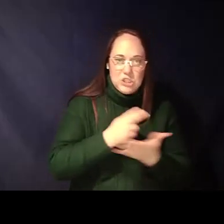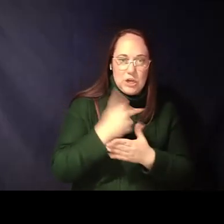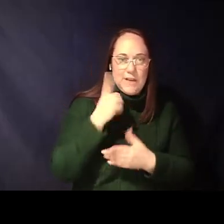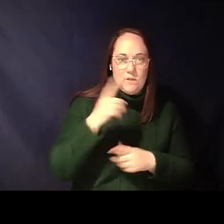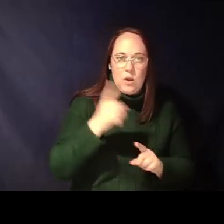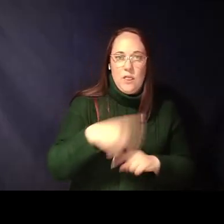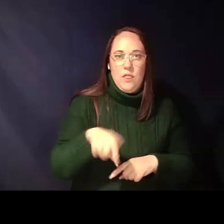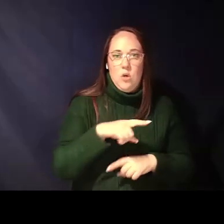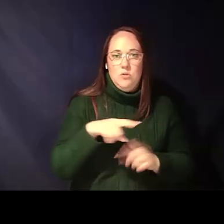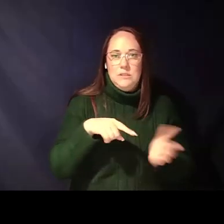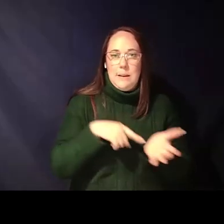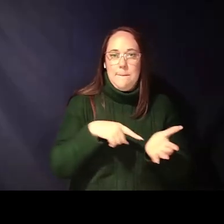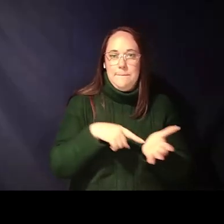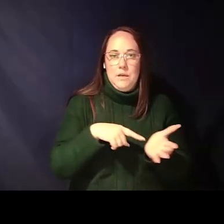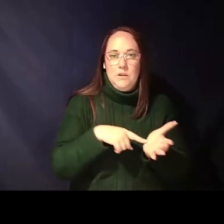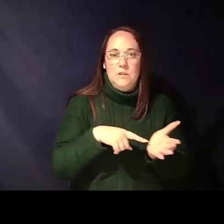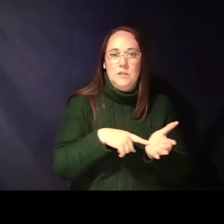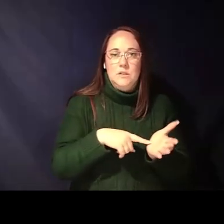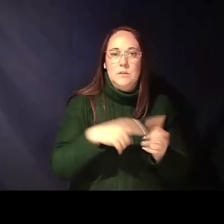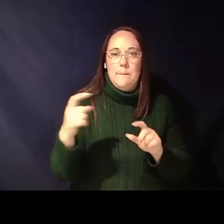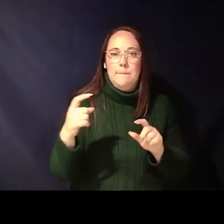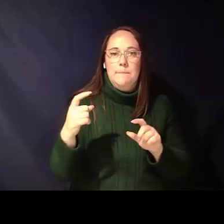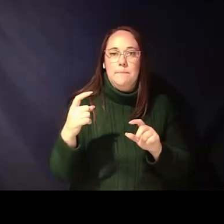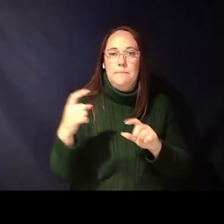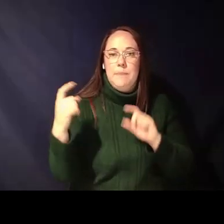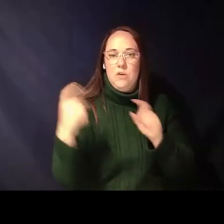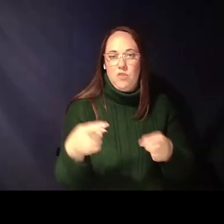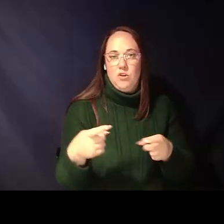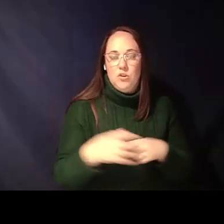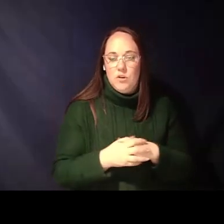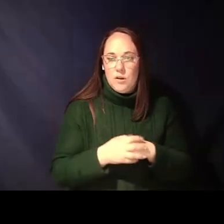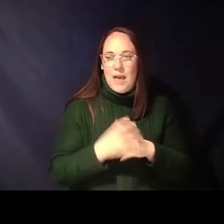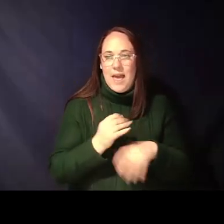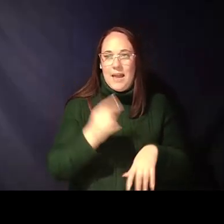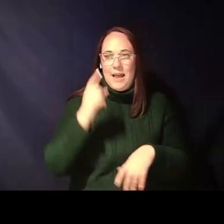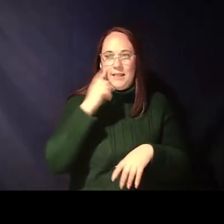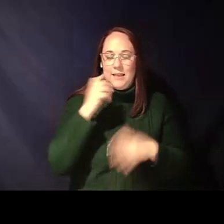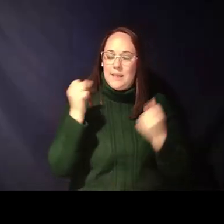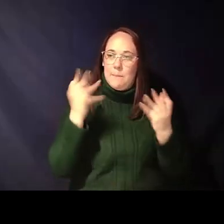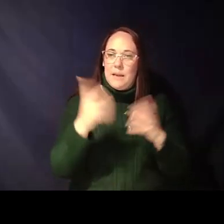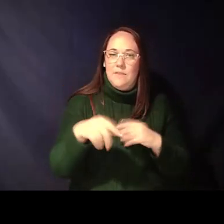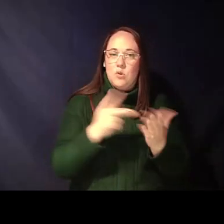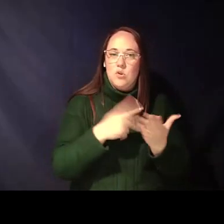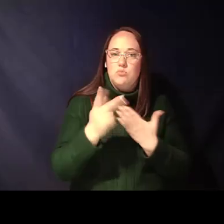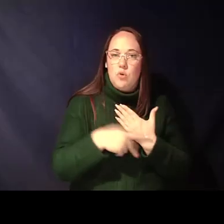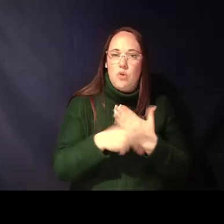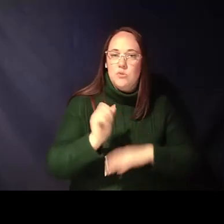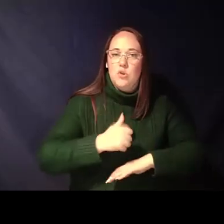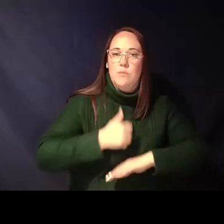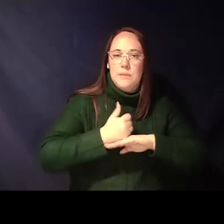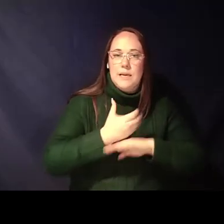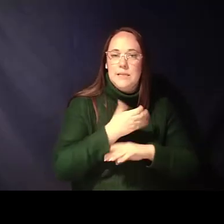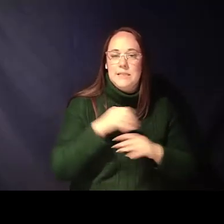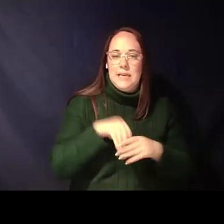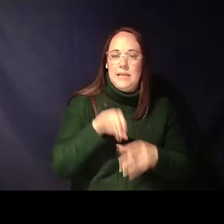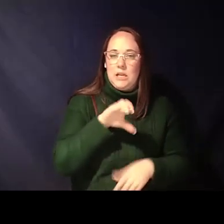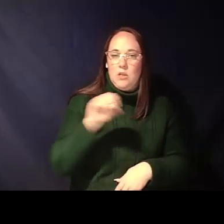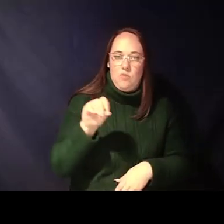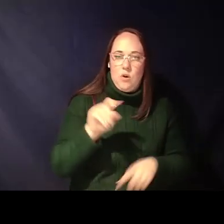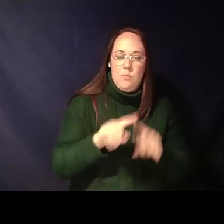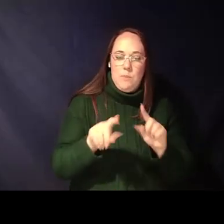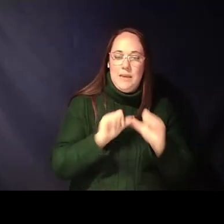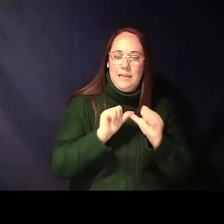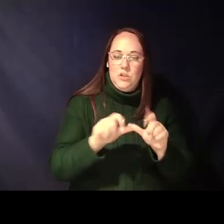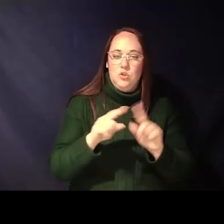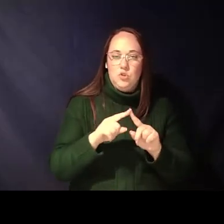those bills being rendered. And I think that many of those programs are in place in Colorado, but continue